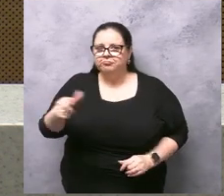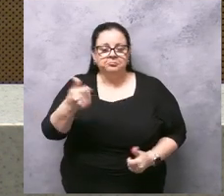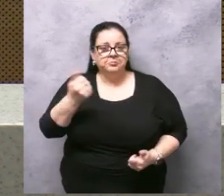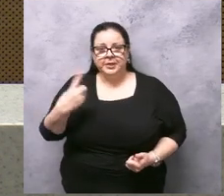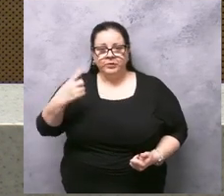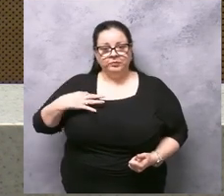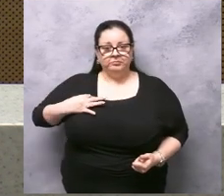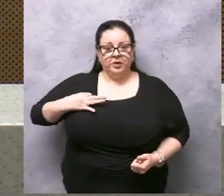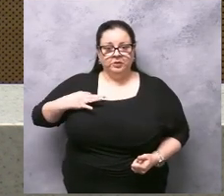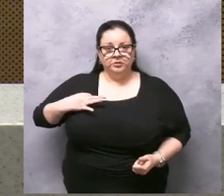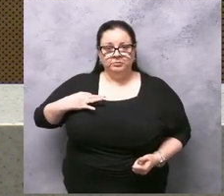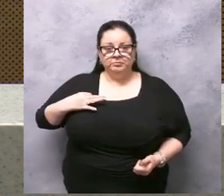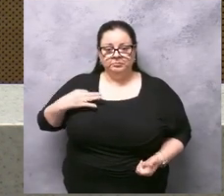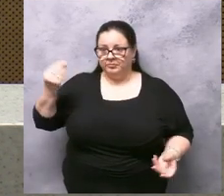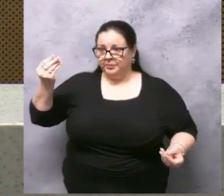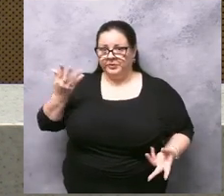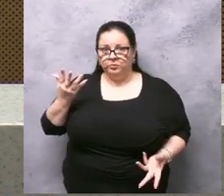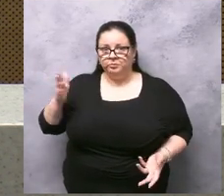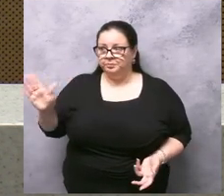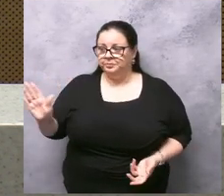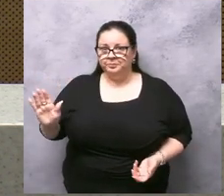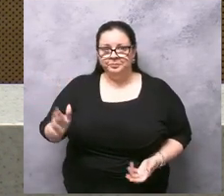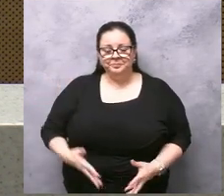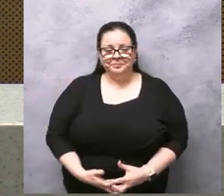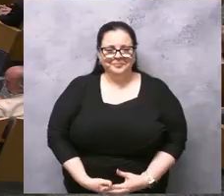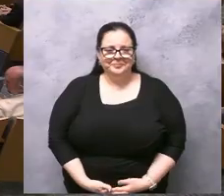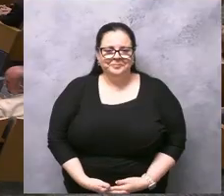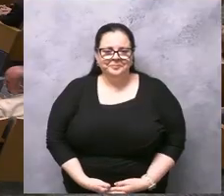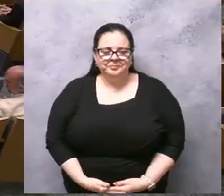speak. Please just signify by asking him if he spoke.